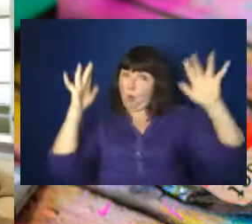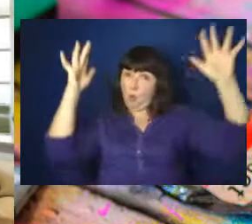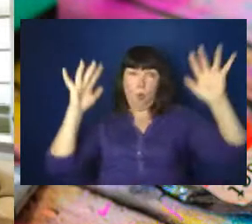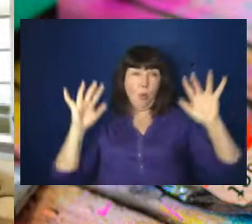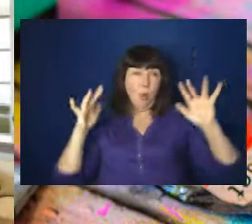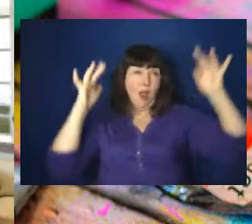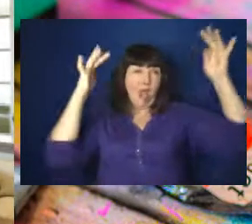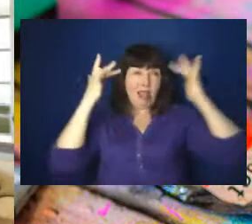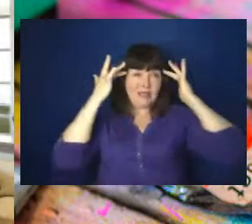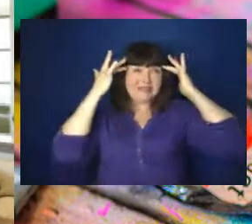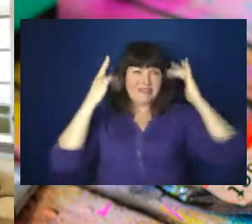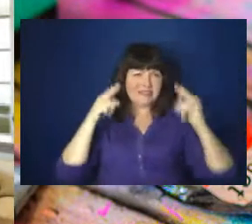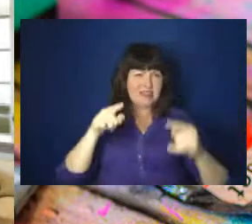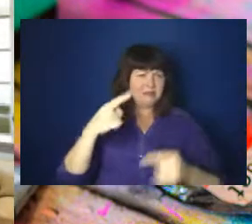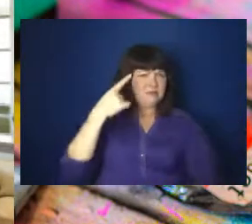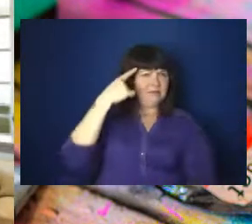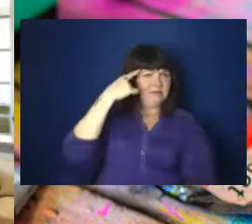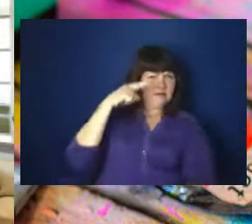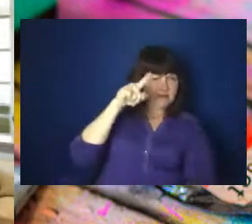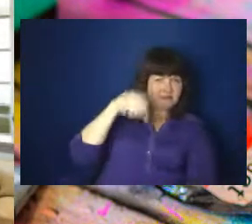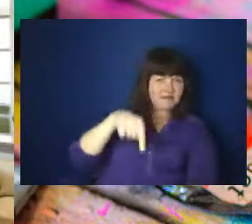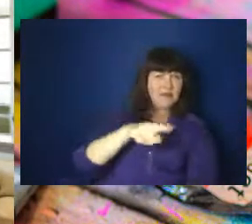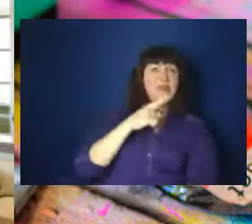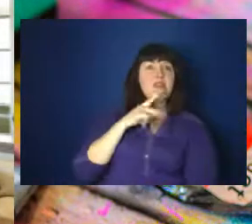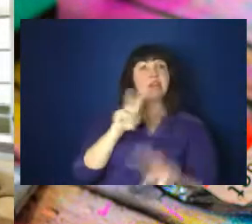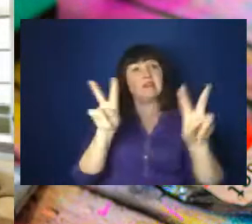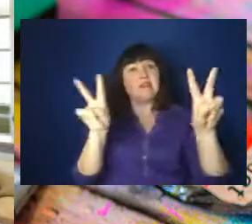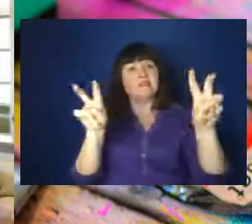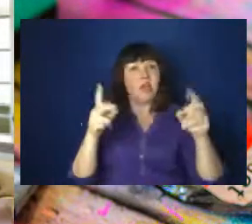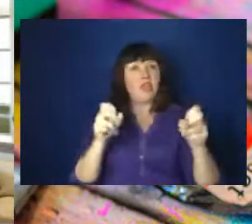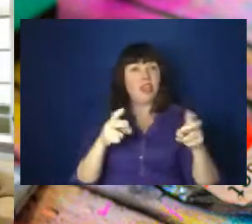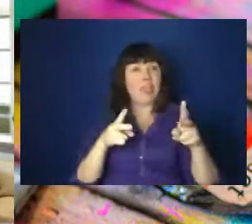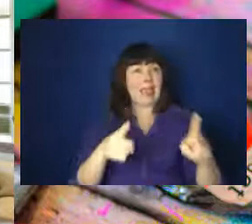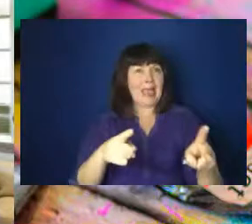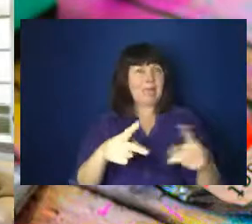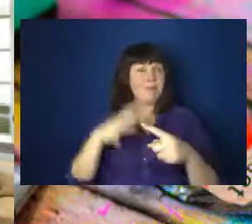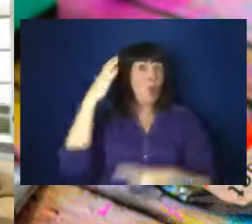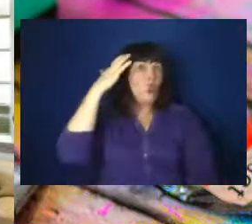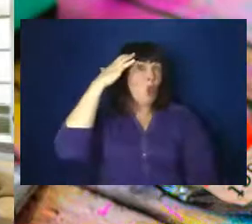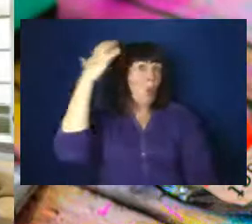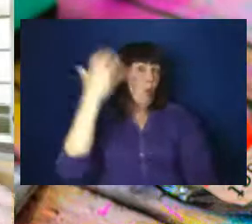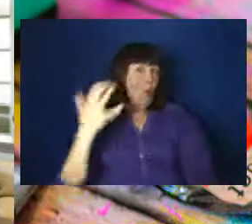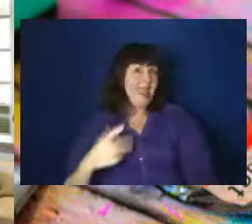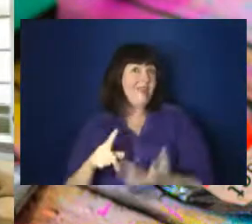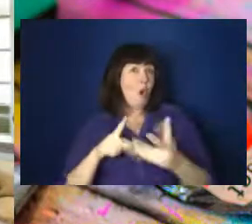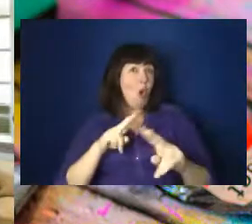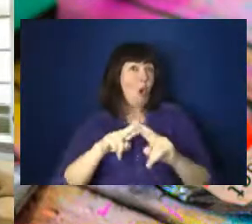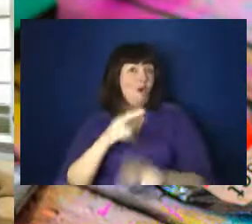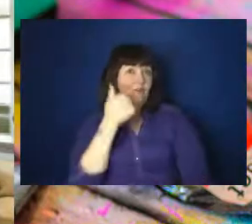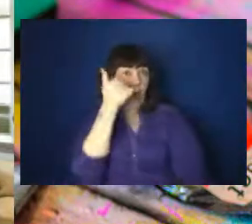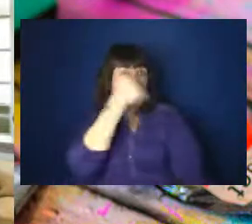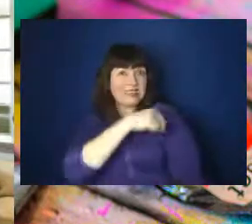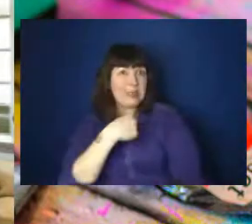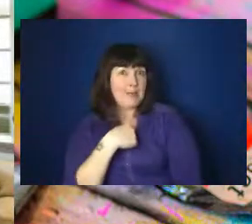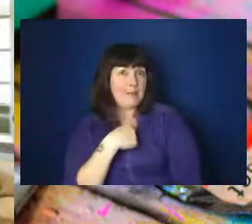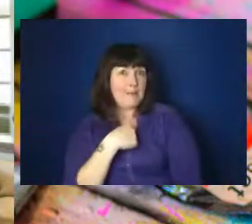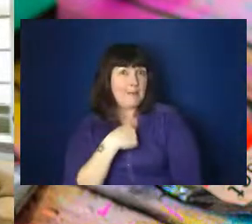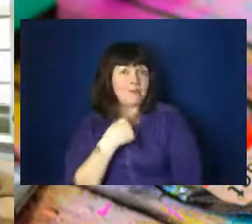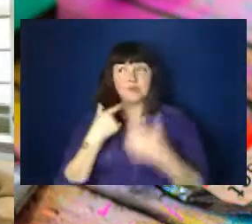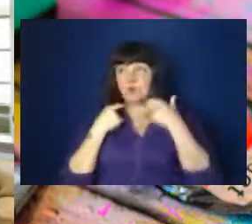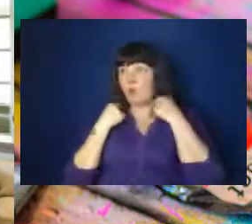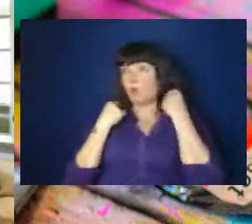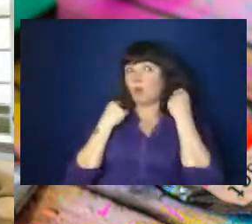from the first theme being the wig of wisdom. As you can see, my hair is not really my hair. I've gone all out on the theme